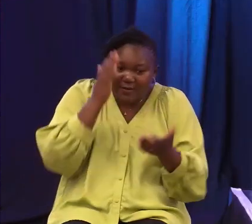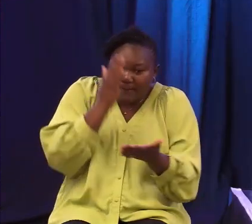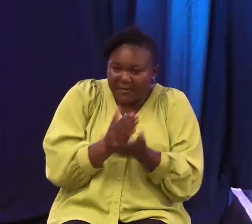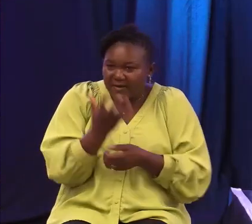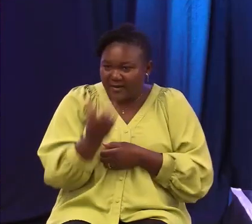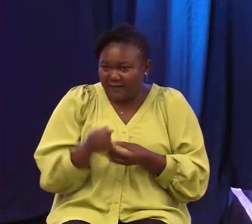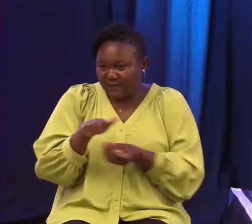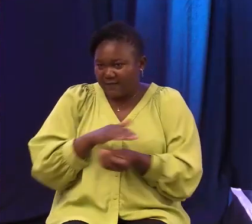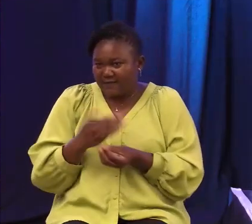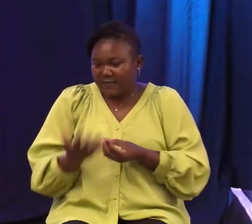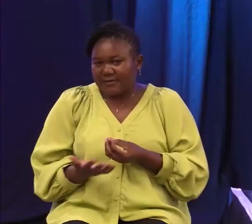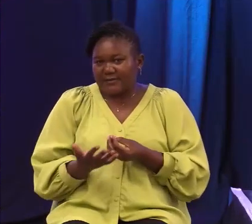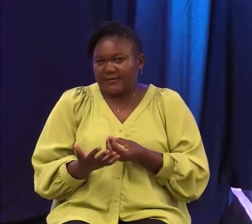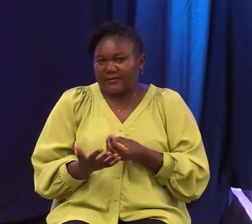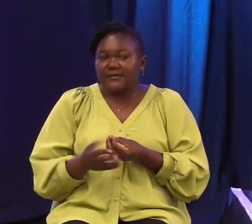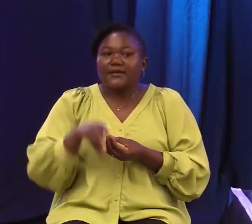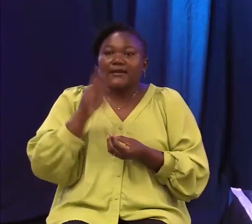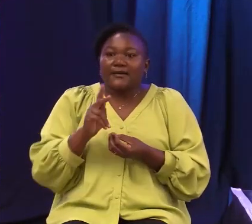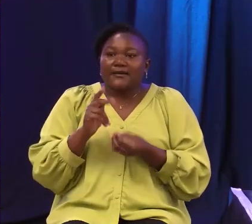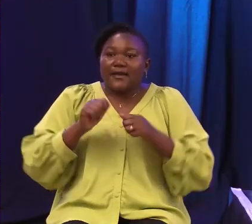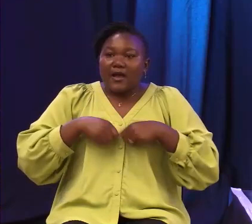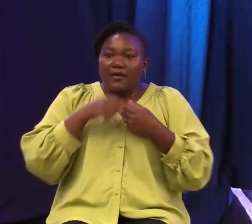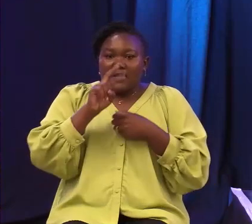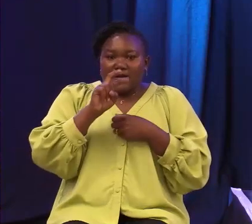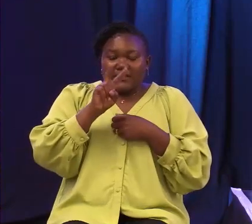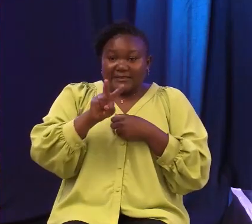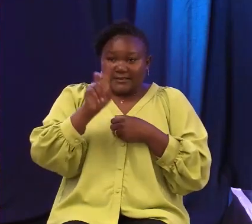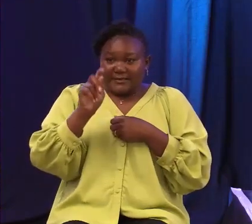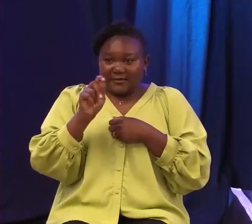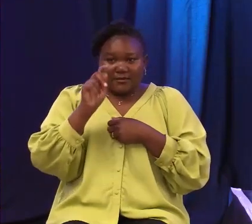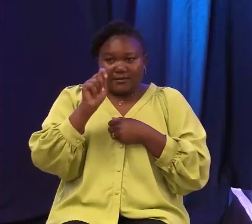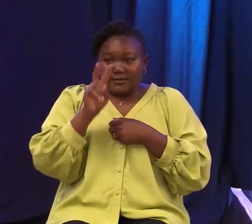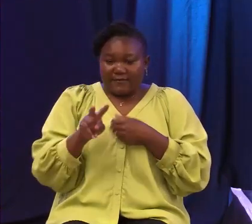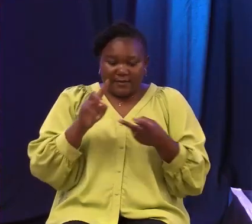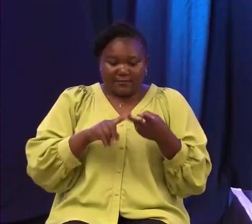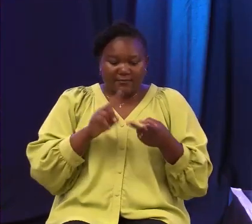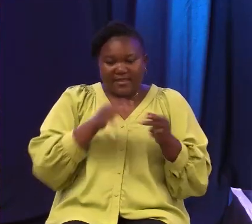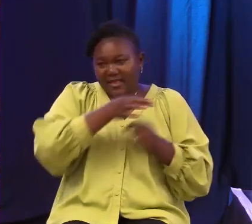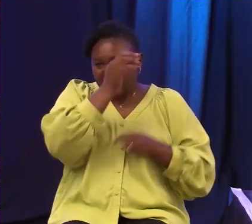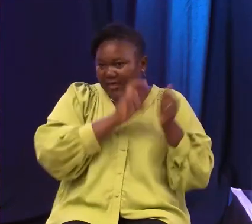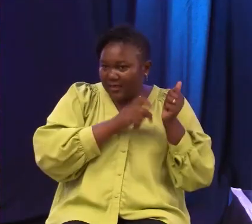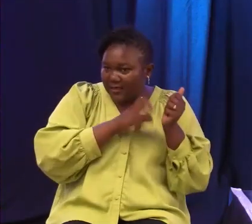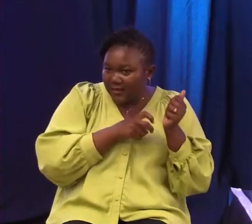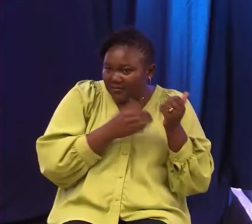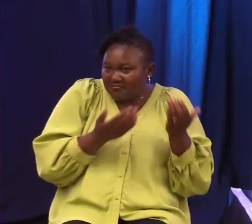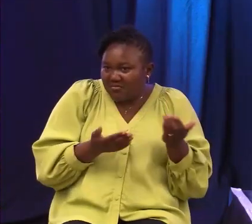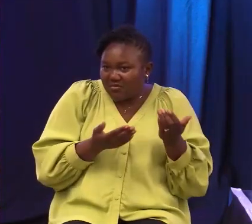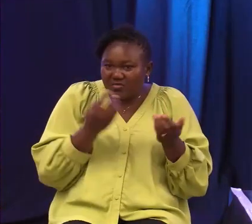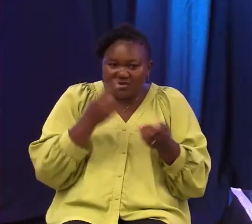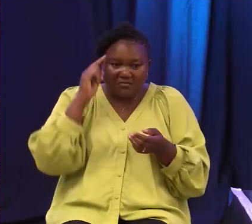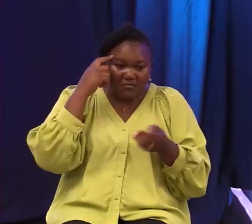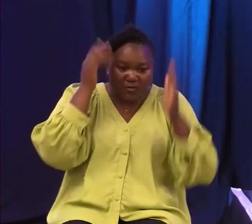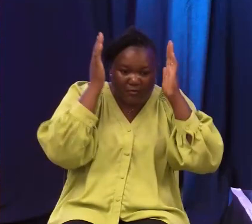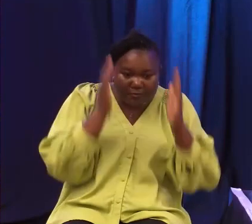the families? And also about our TV and radio programs. Are we thinking about children or just about the adults being